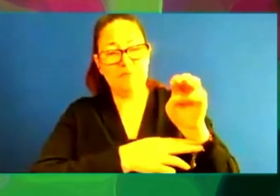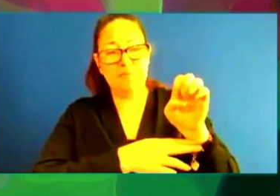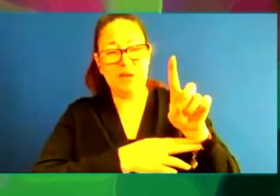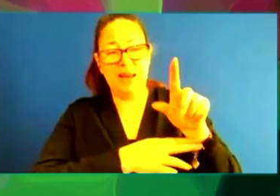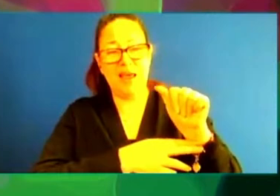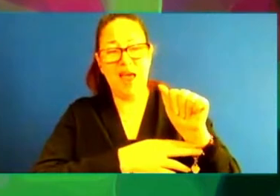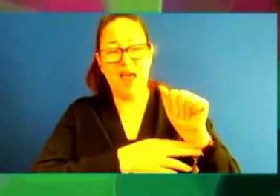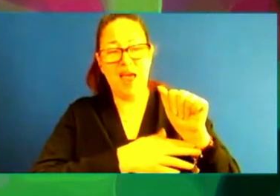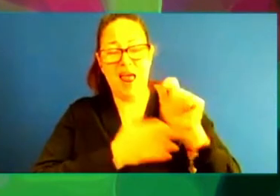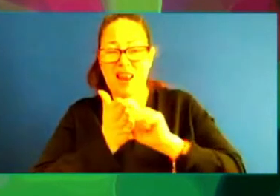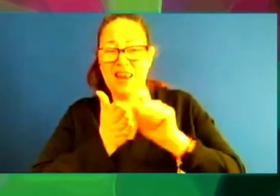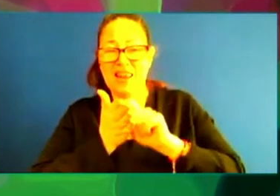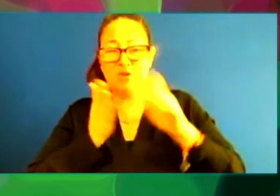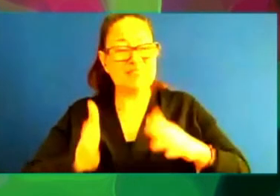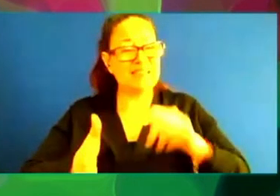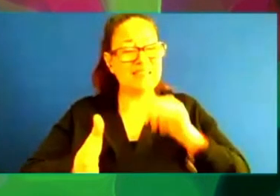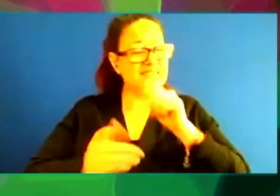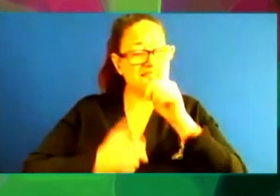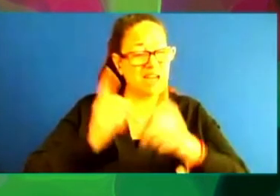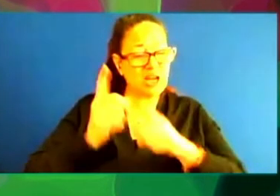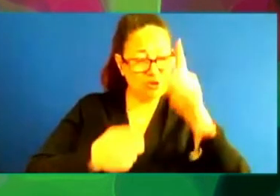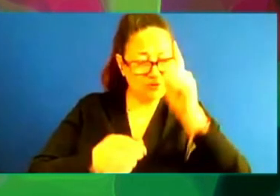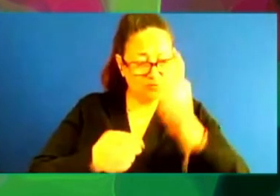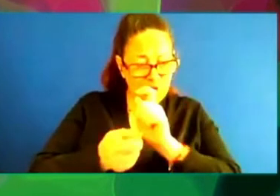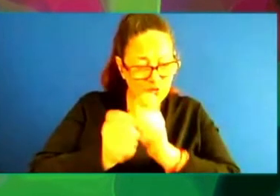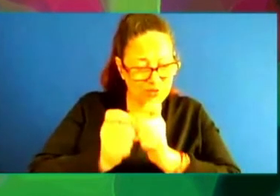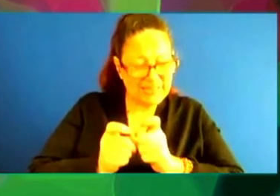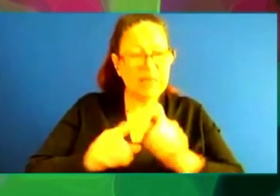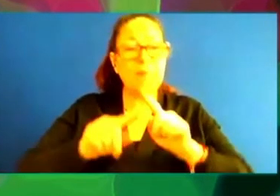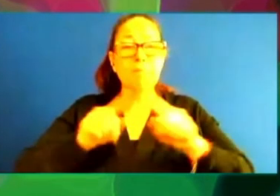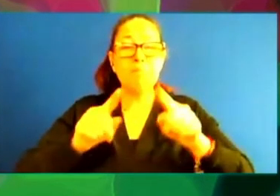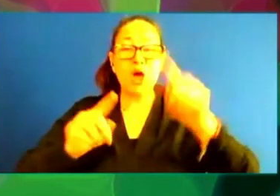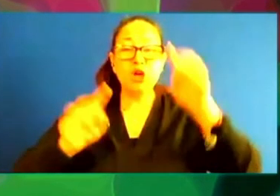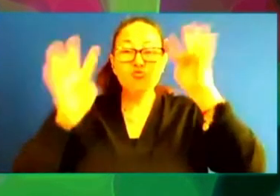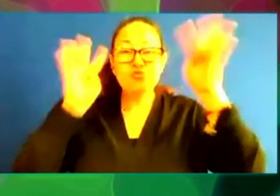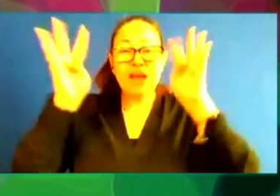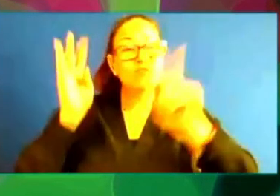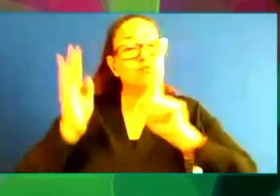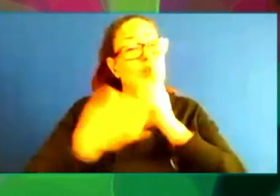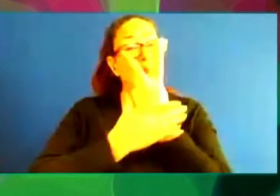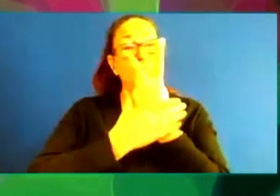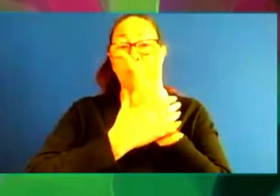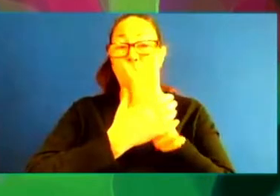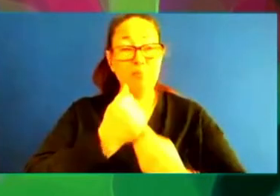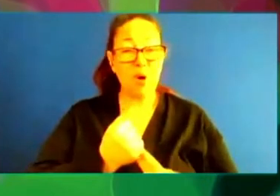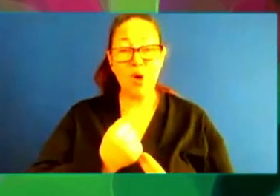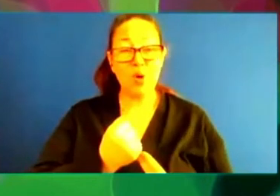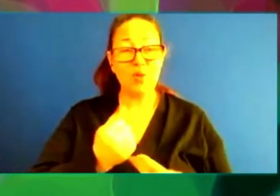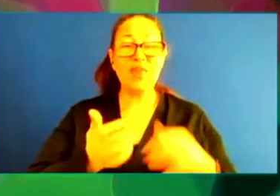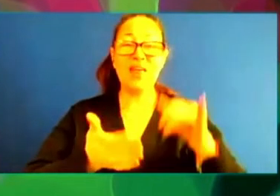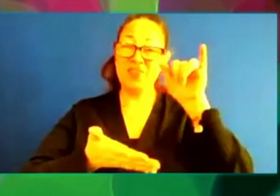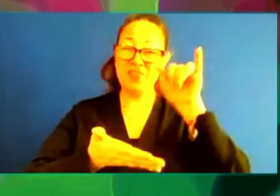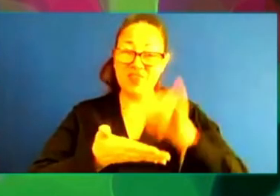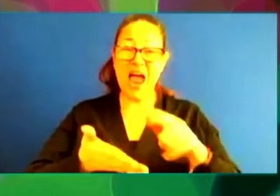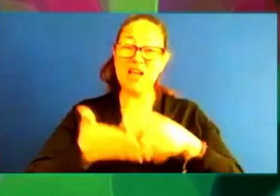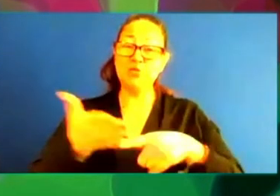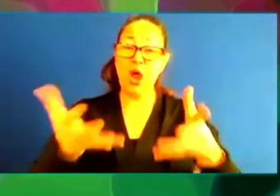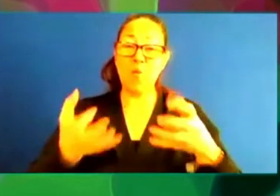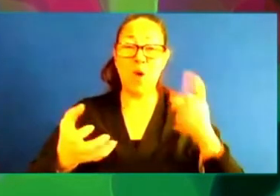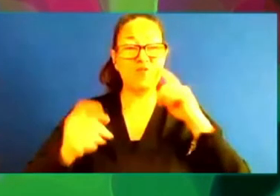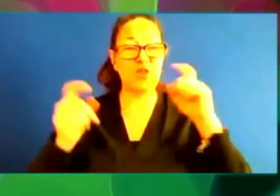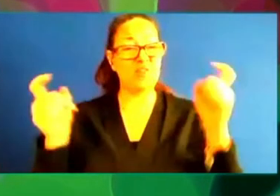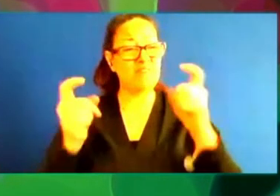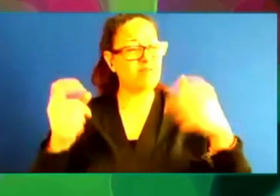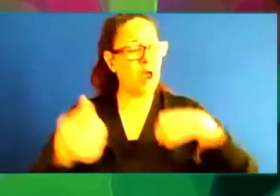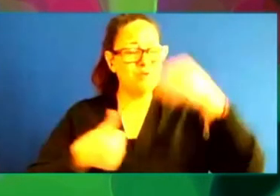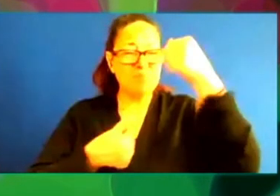simply critiquing, but it's also creating, it's both. And that's what I wanted in the festival. I can remember